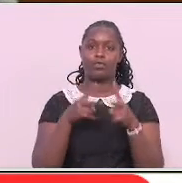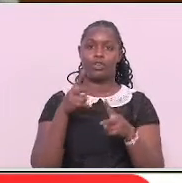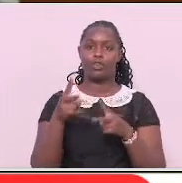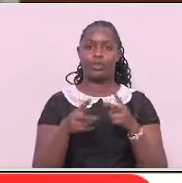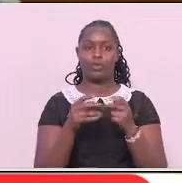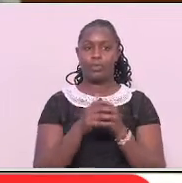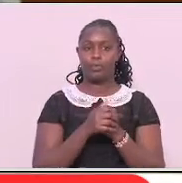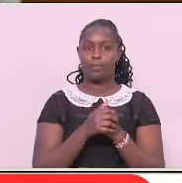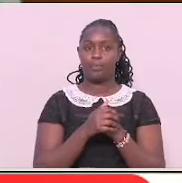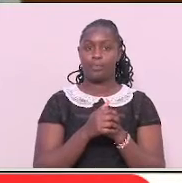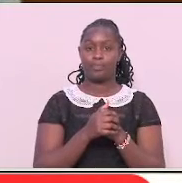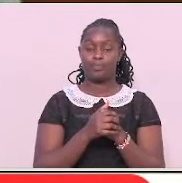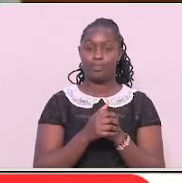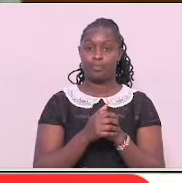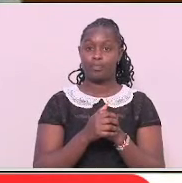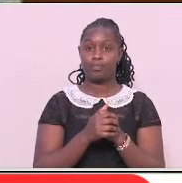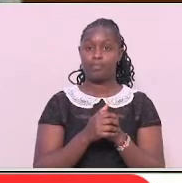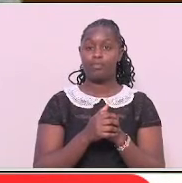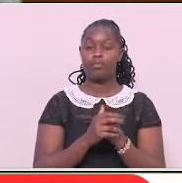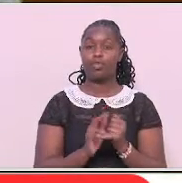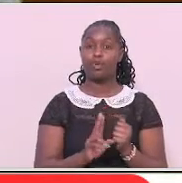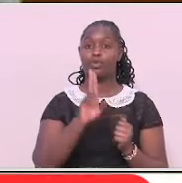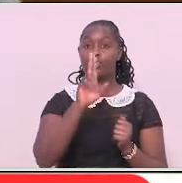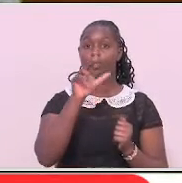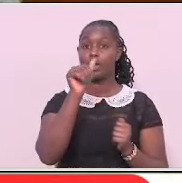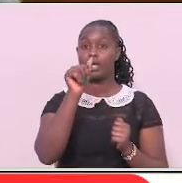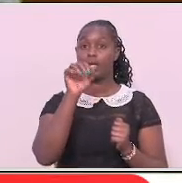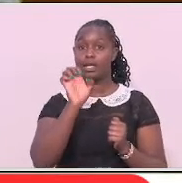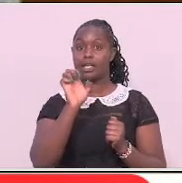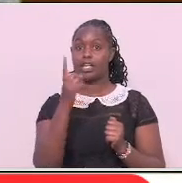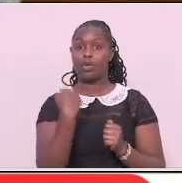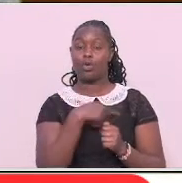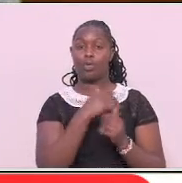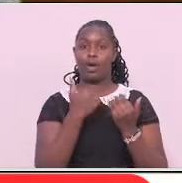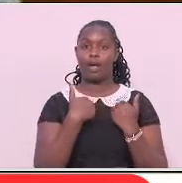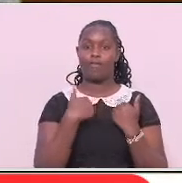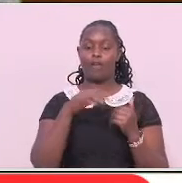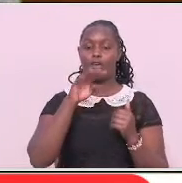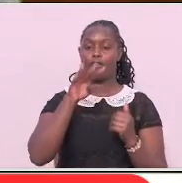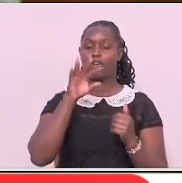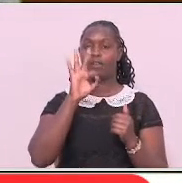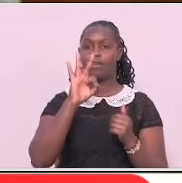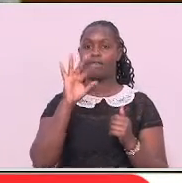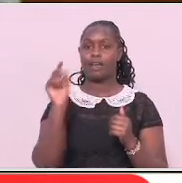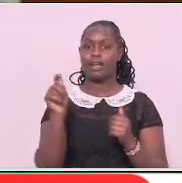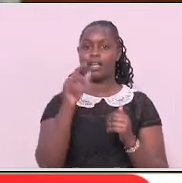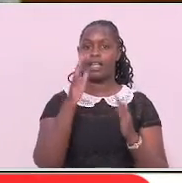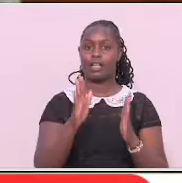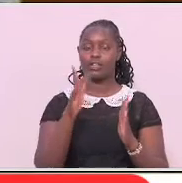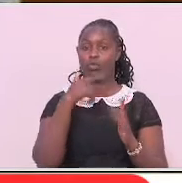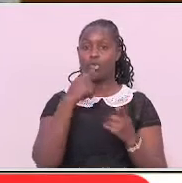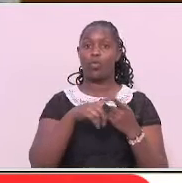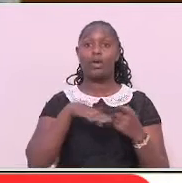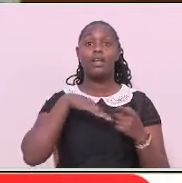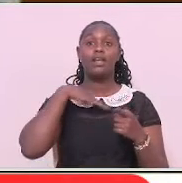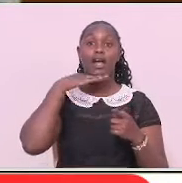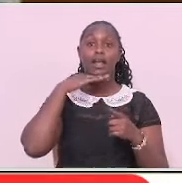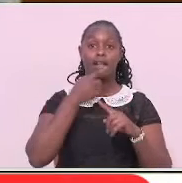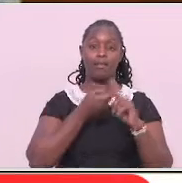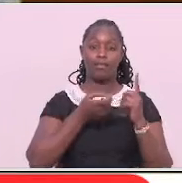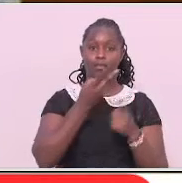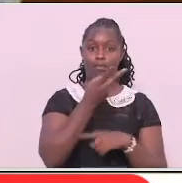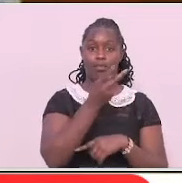2022. Then United Arab Emirates, we had 45 Kenyan migrant workers who lost their lives from